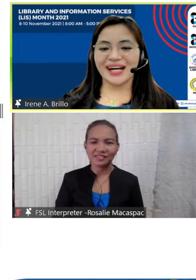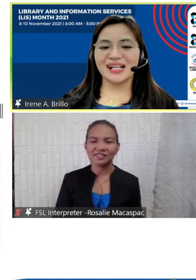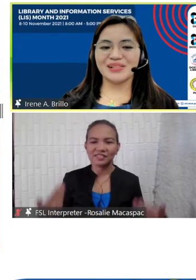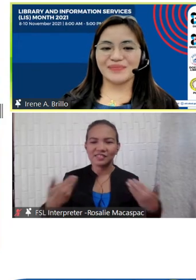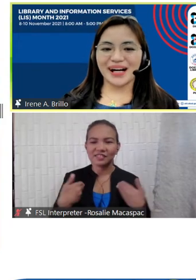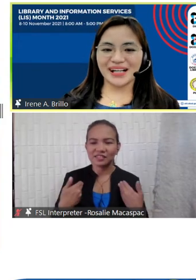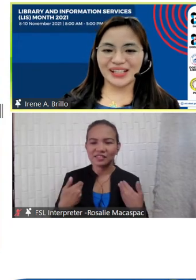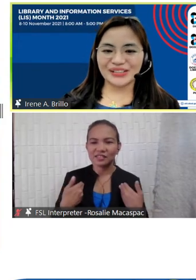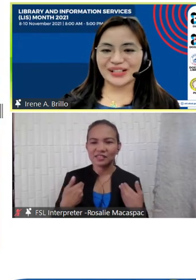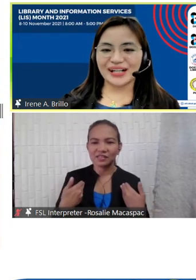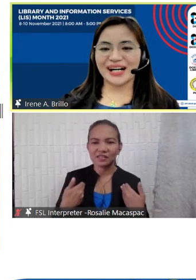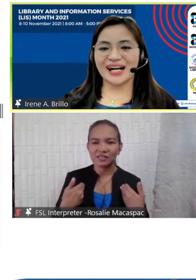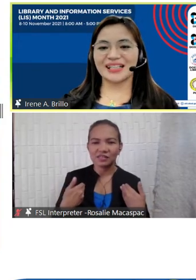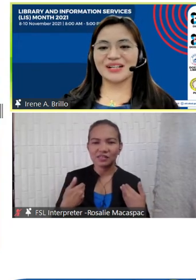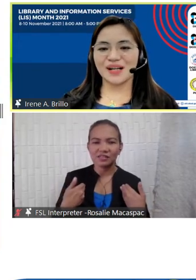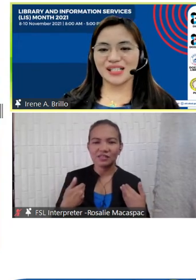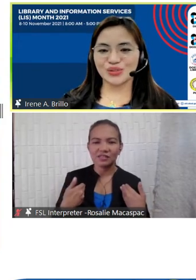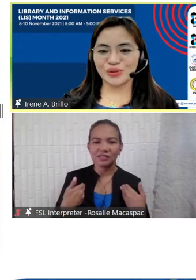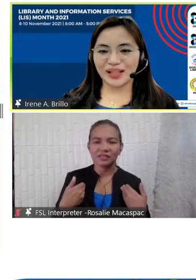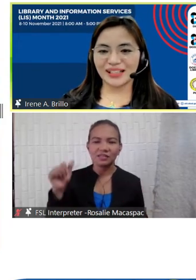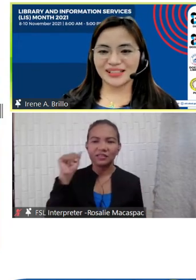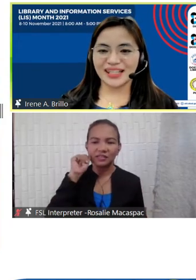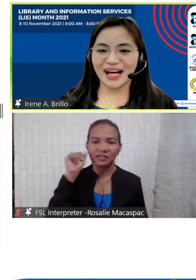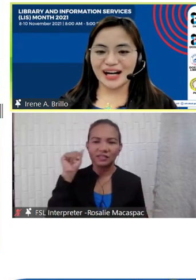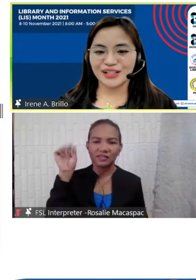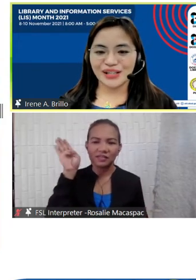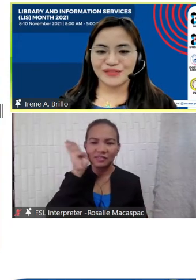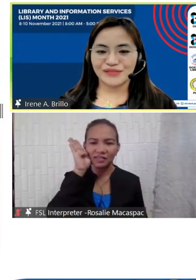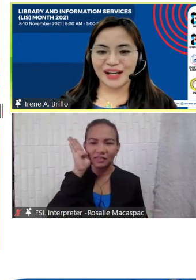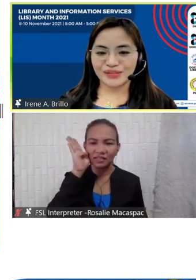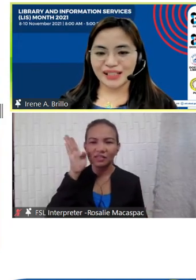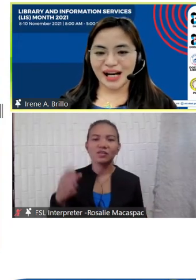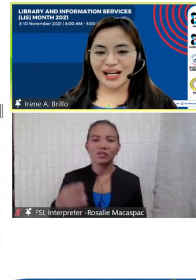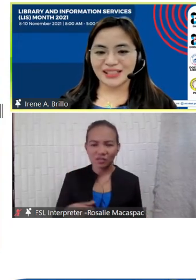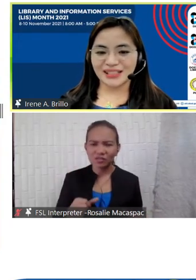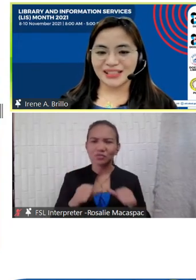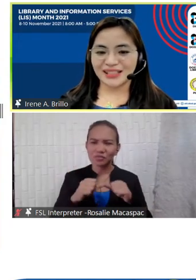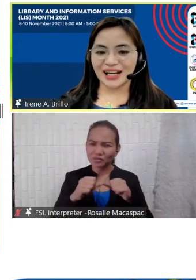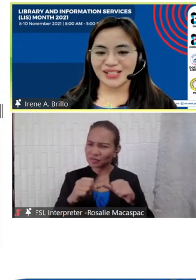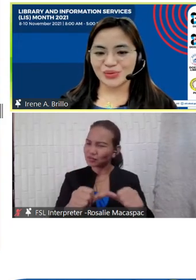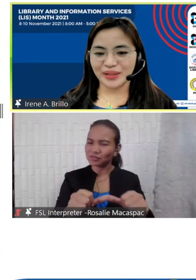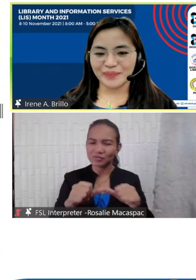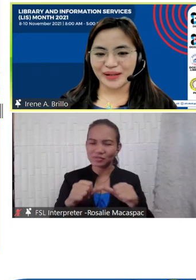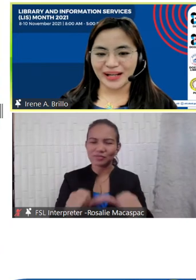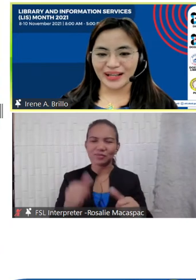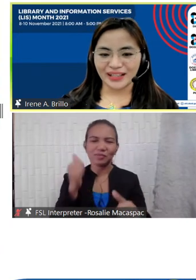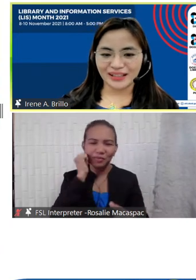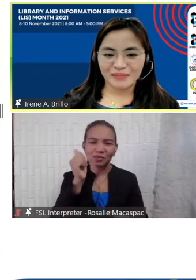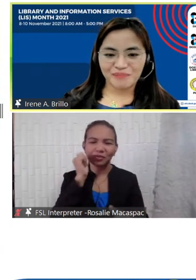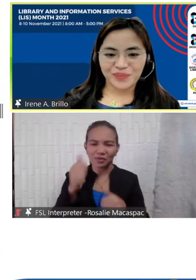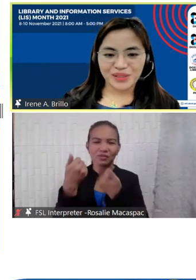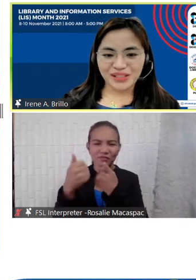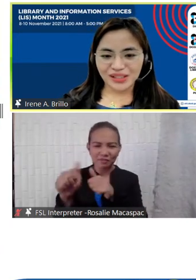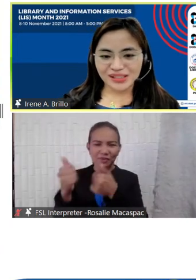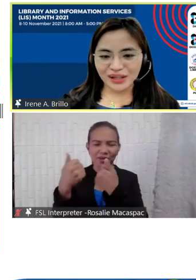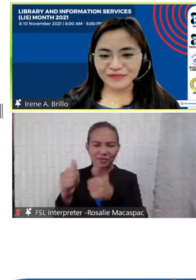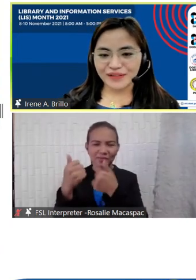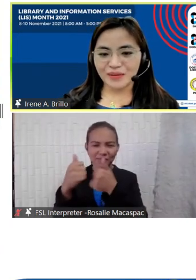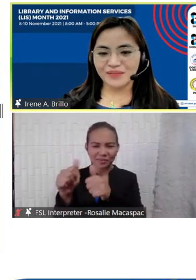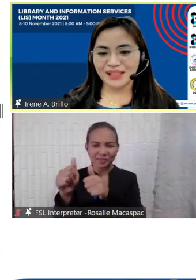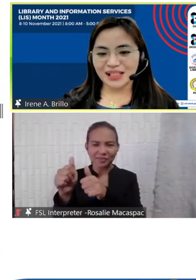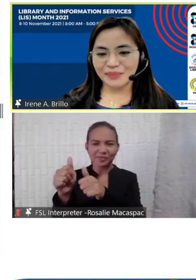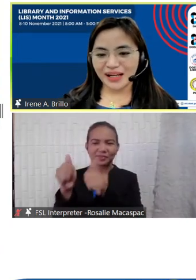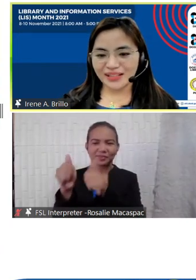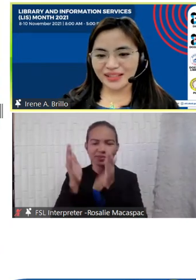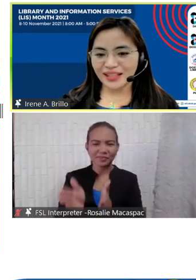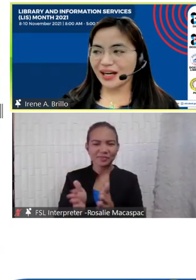Amor L. Baguio, ang ating masugid na follower at taga-subaybay. We also have